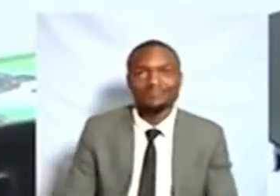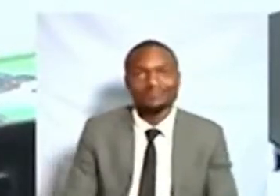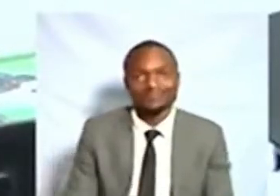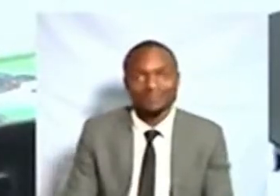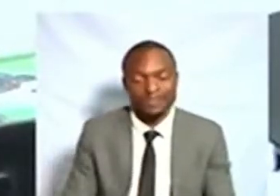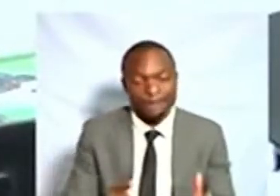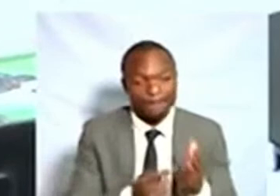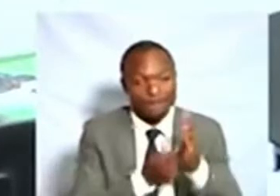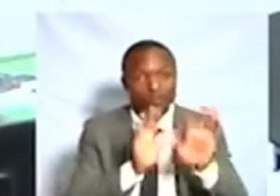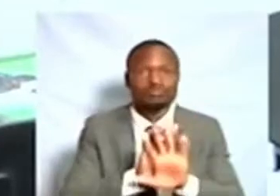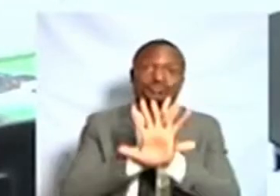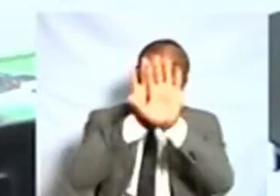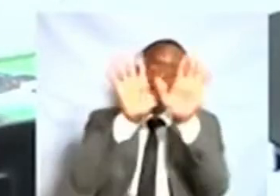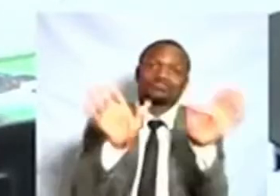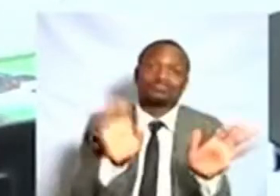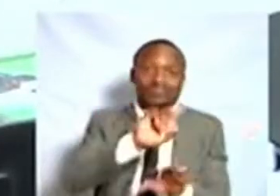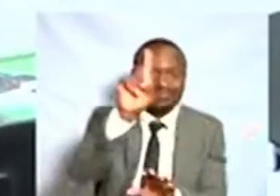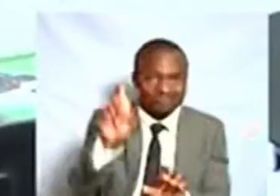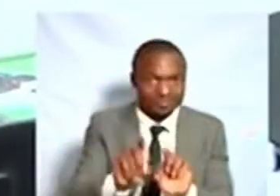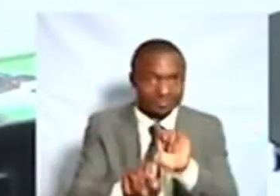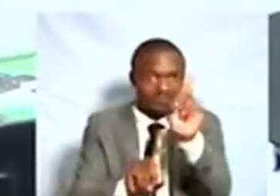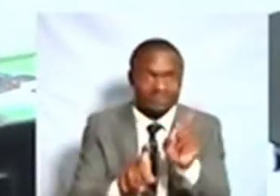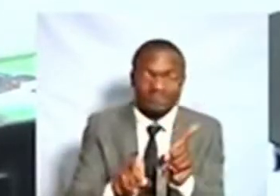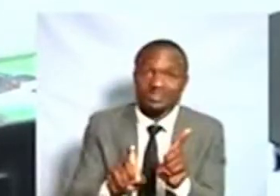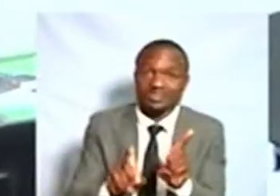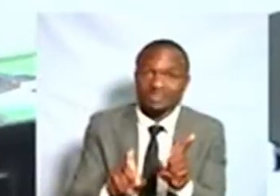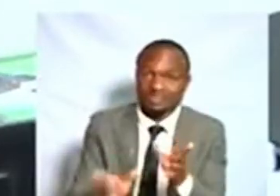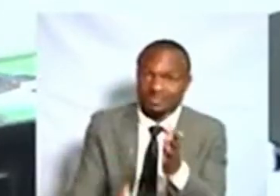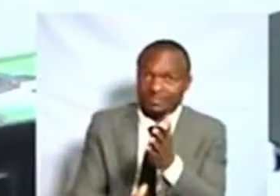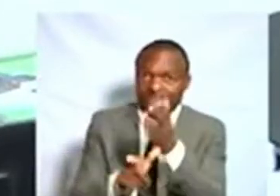Points of clarifications, questions? Yes, Vice Chairperson.